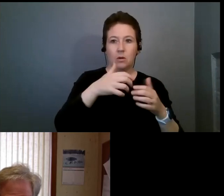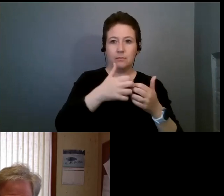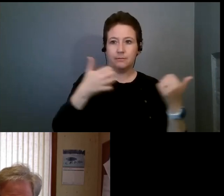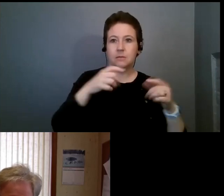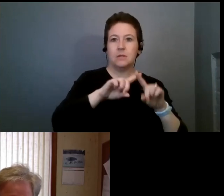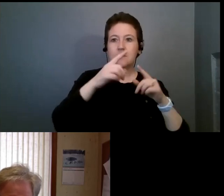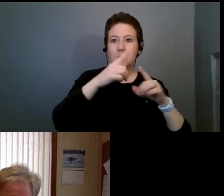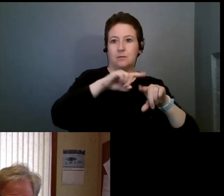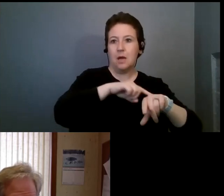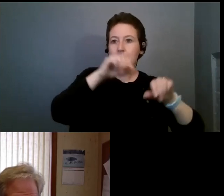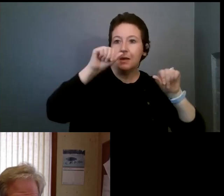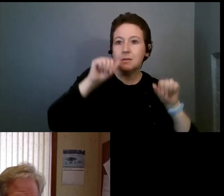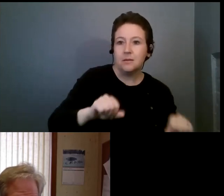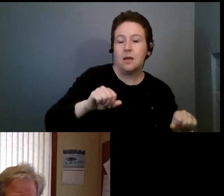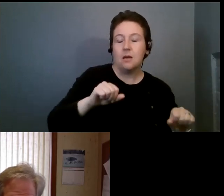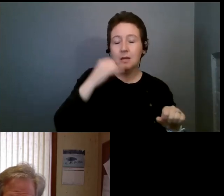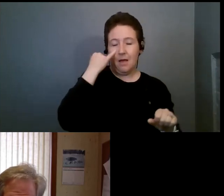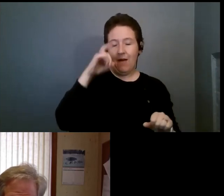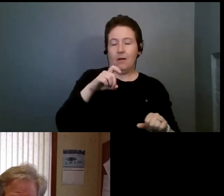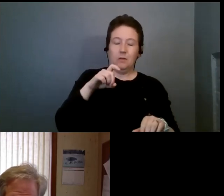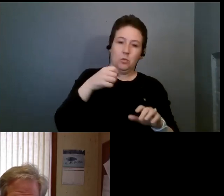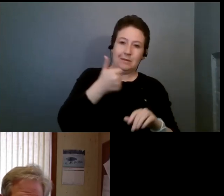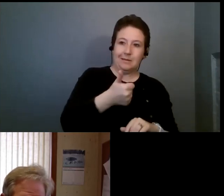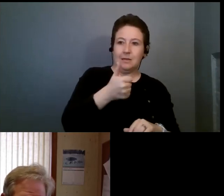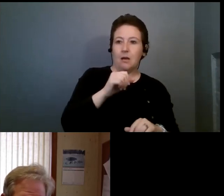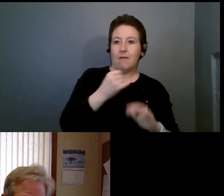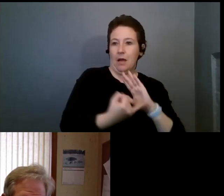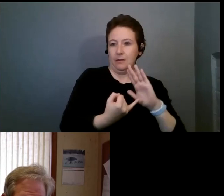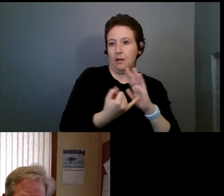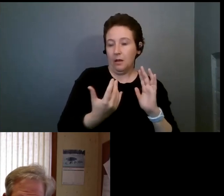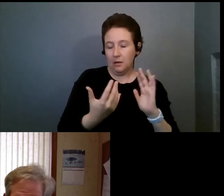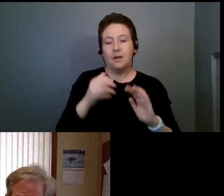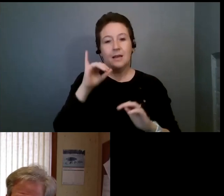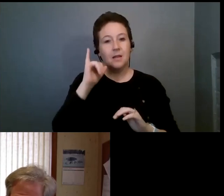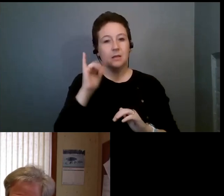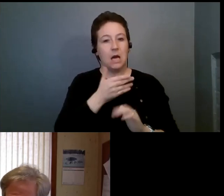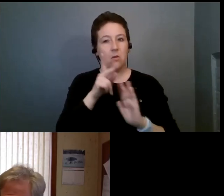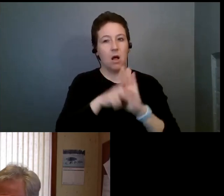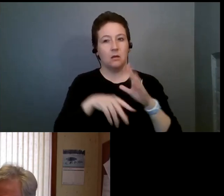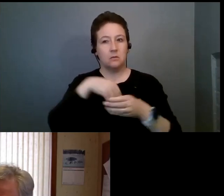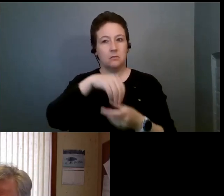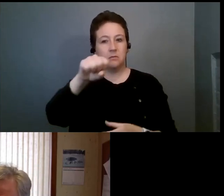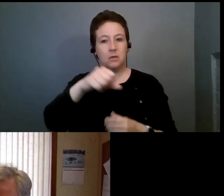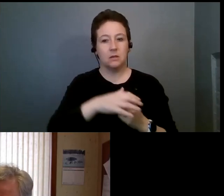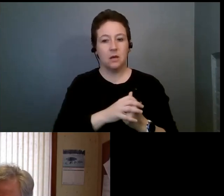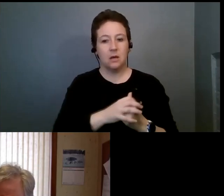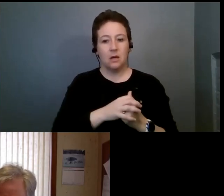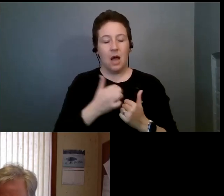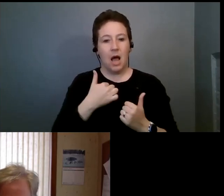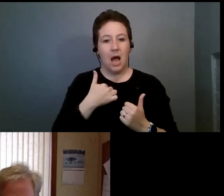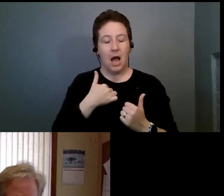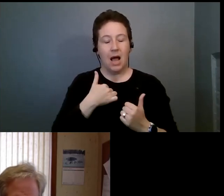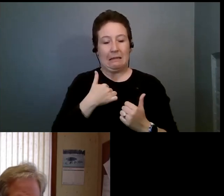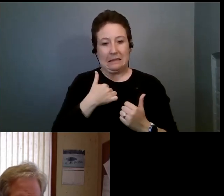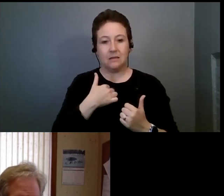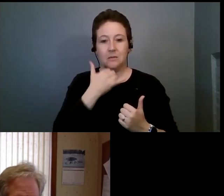the and wait for a negative test. So that's definitely part of our policy. I was a little bit negligent in